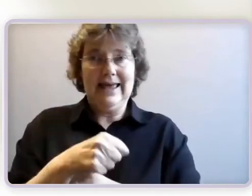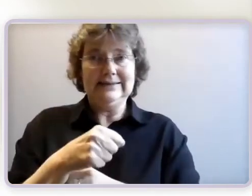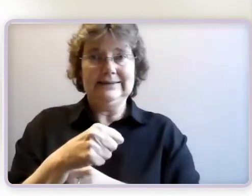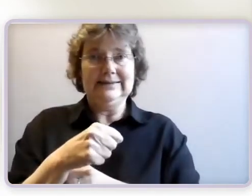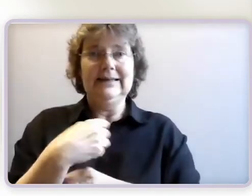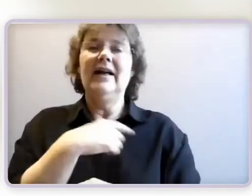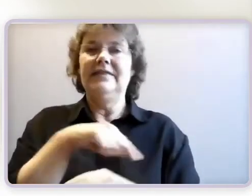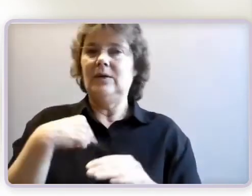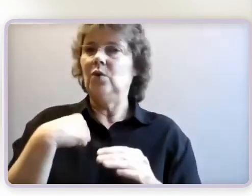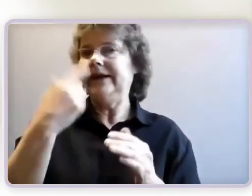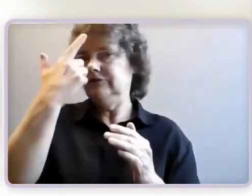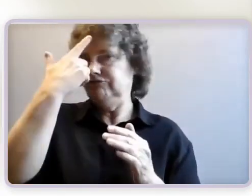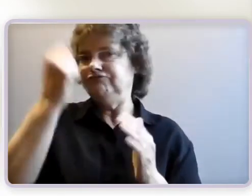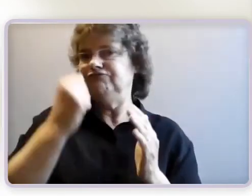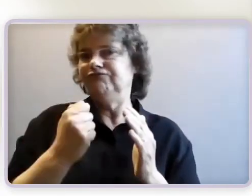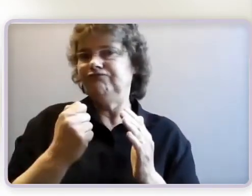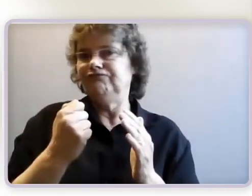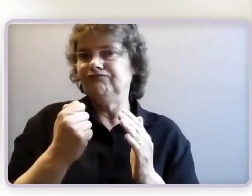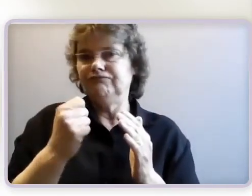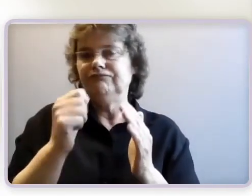legal advice.